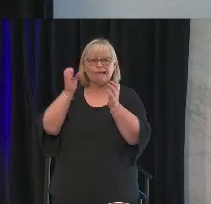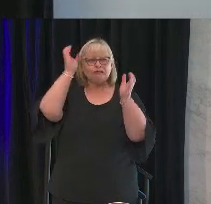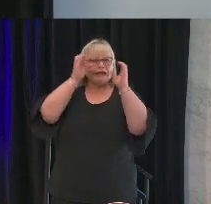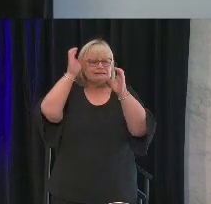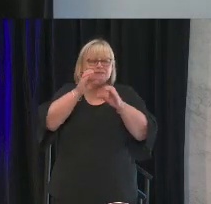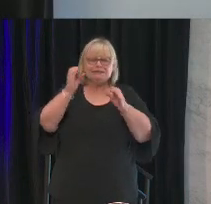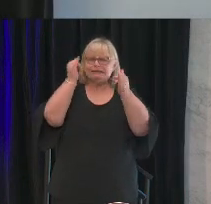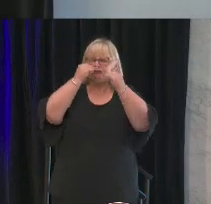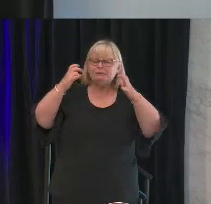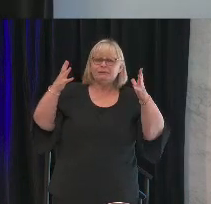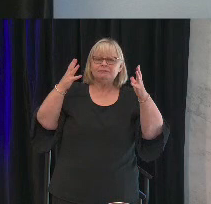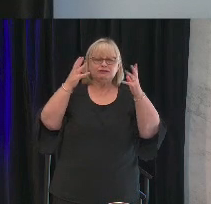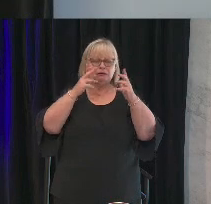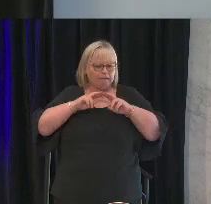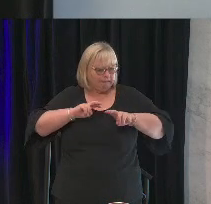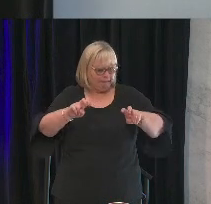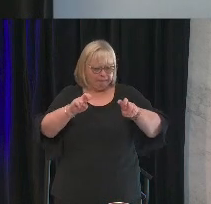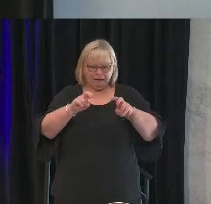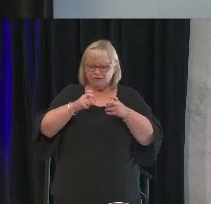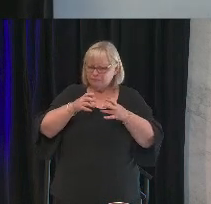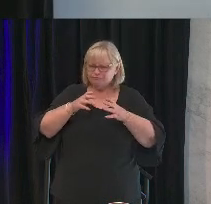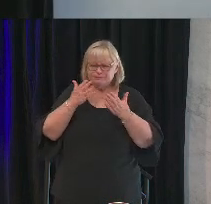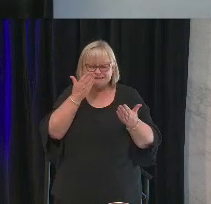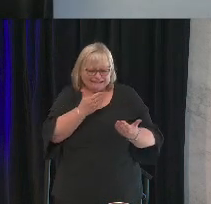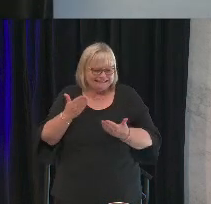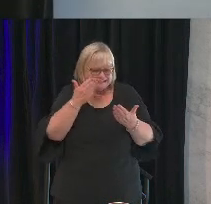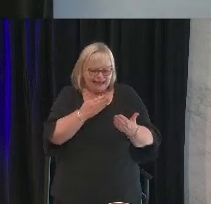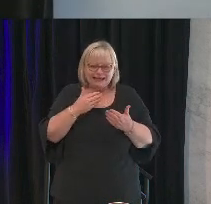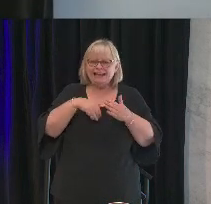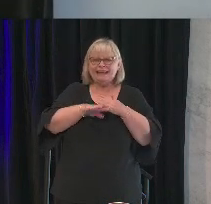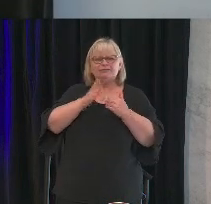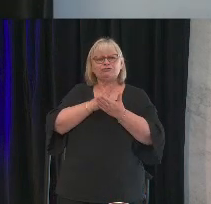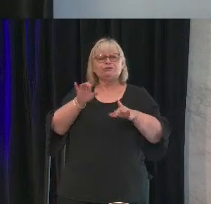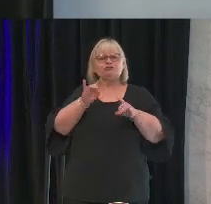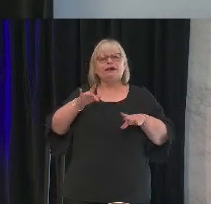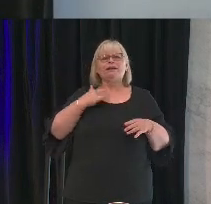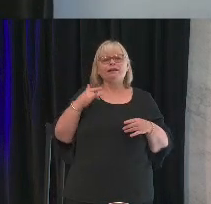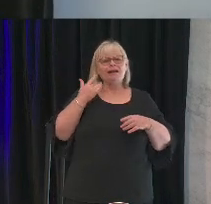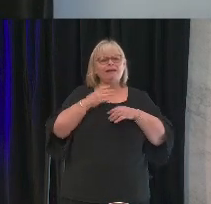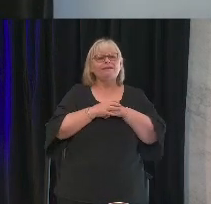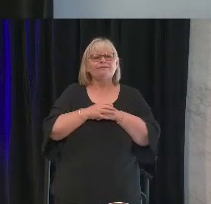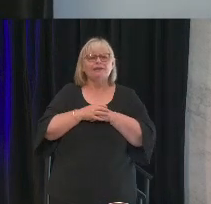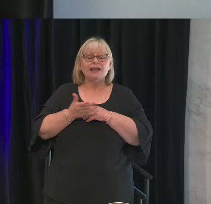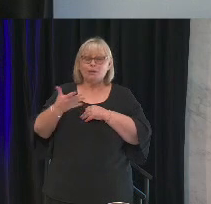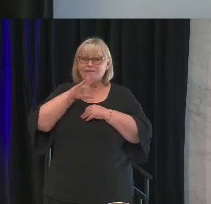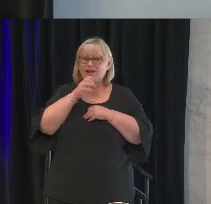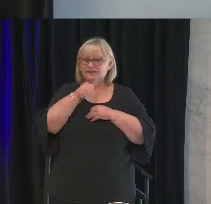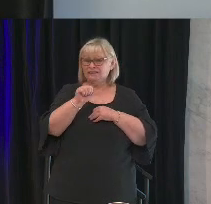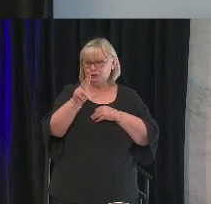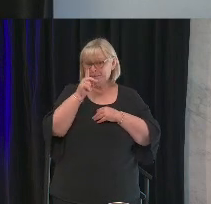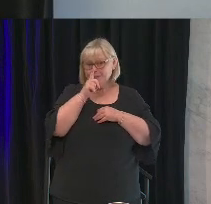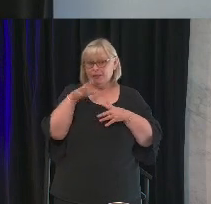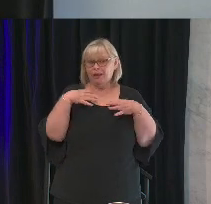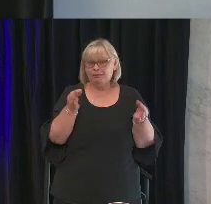of imagination, of inquiry, of scholarship in our national life. And the fact that there were 562